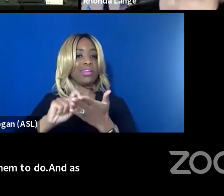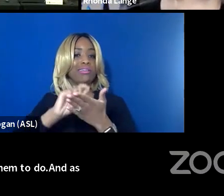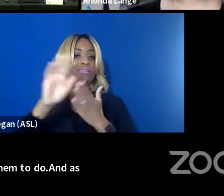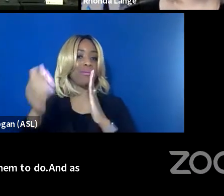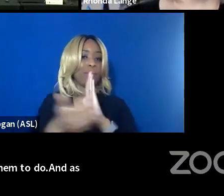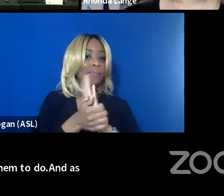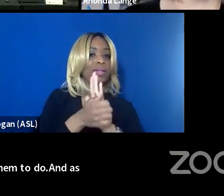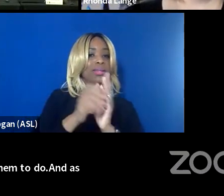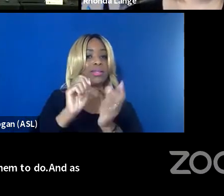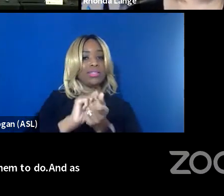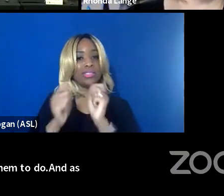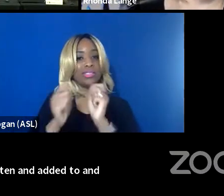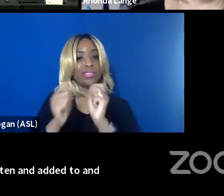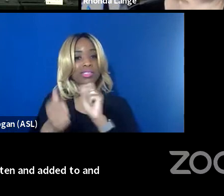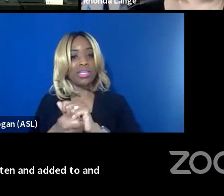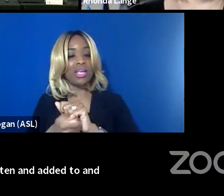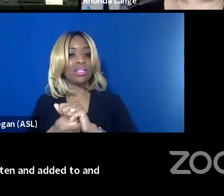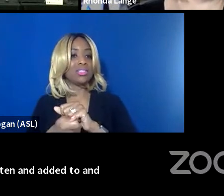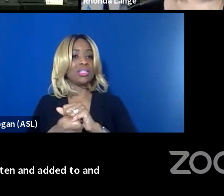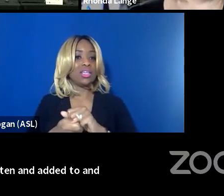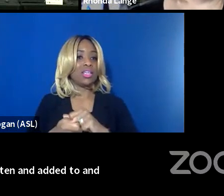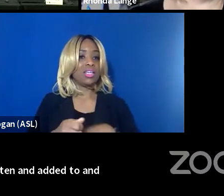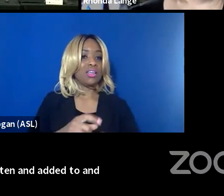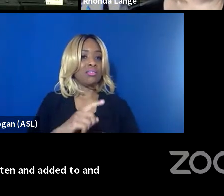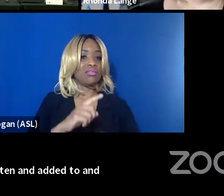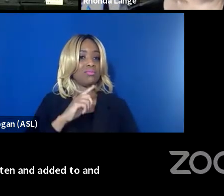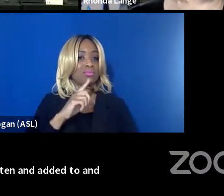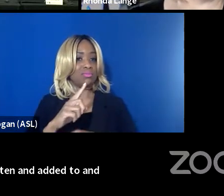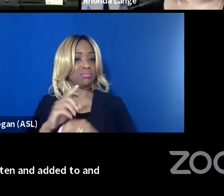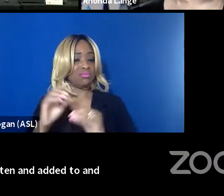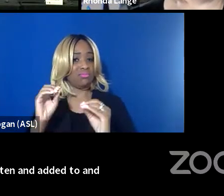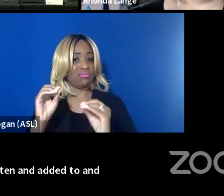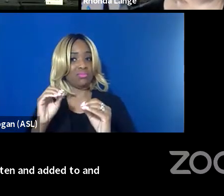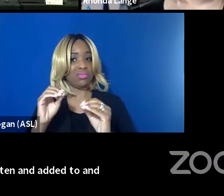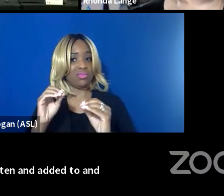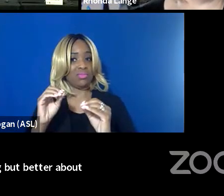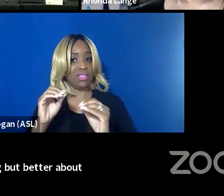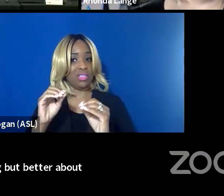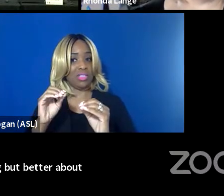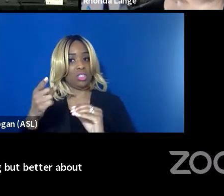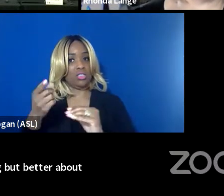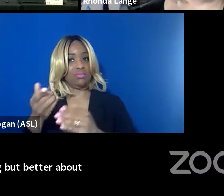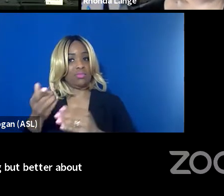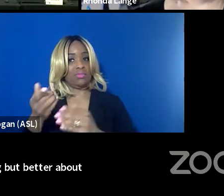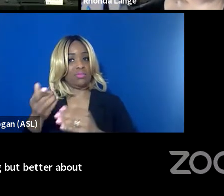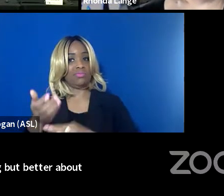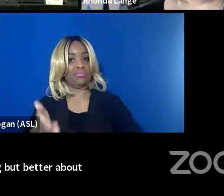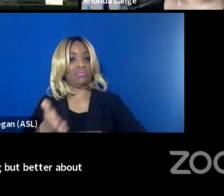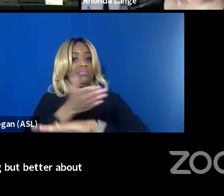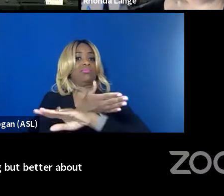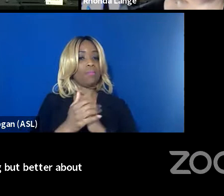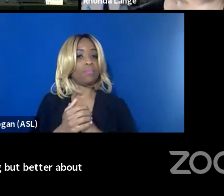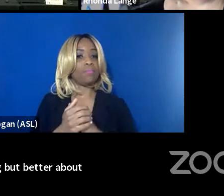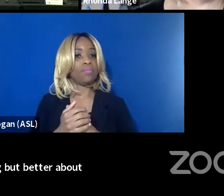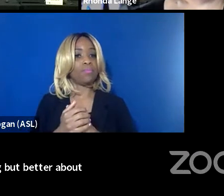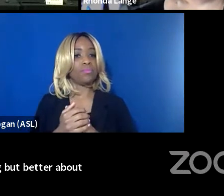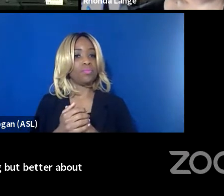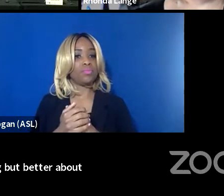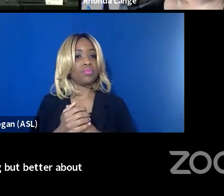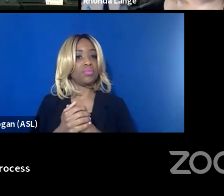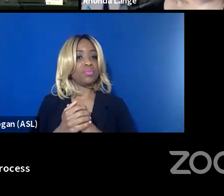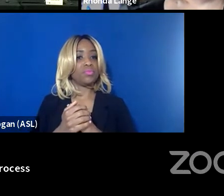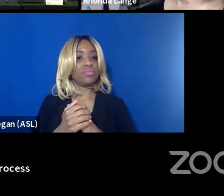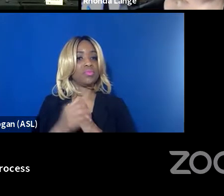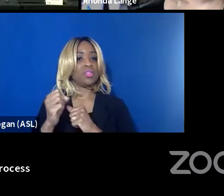amended, it has been nothing but getting better about that. And in that process, The idea is to